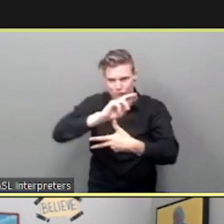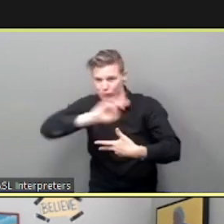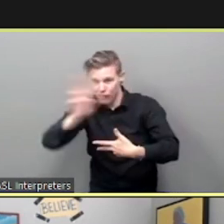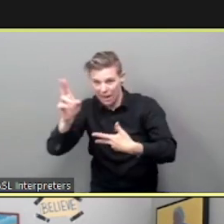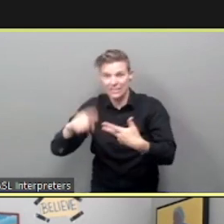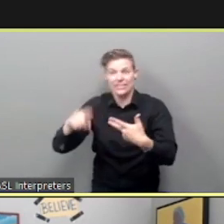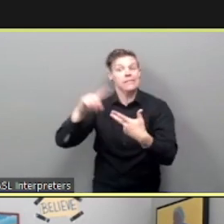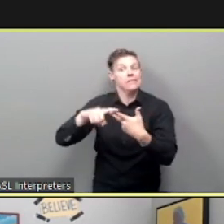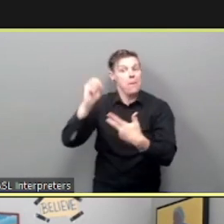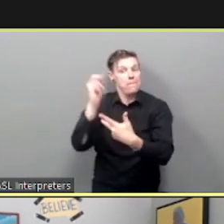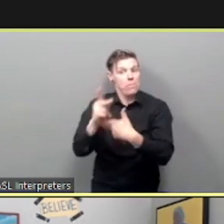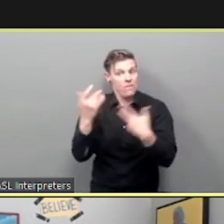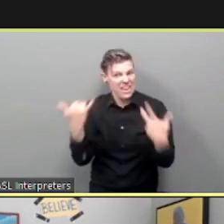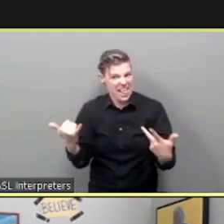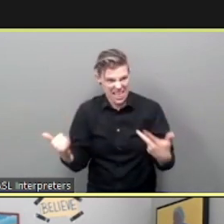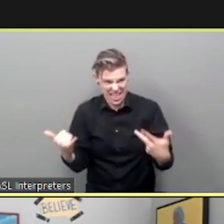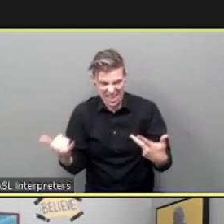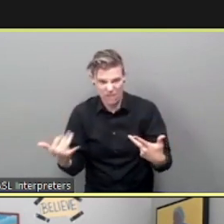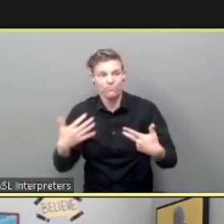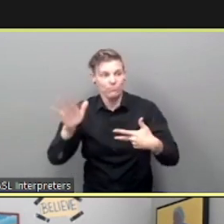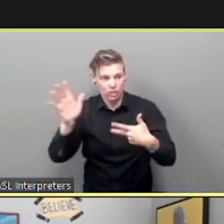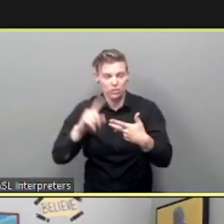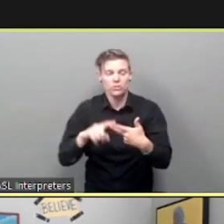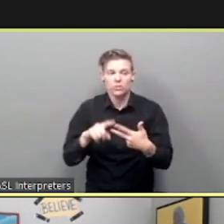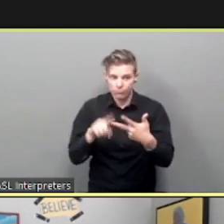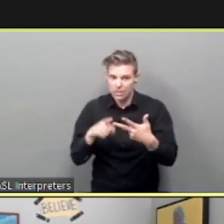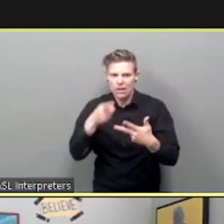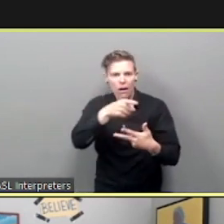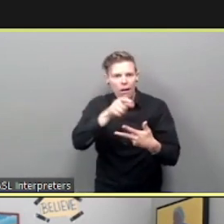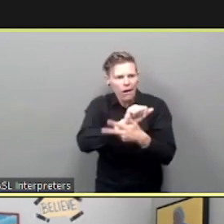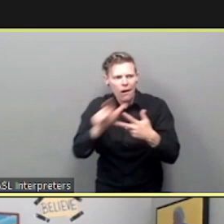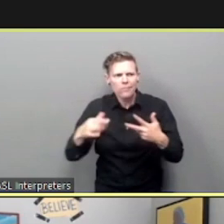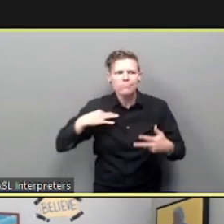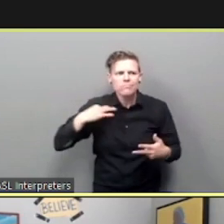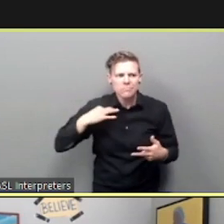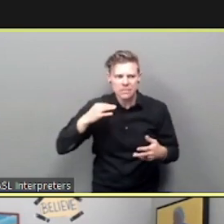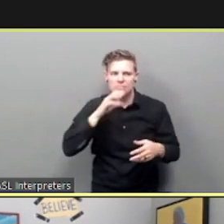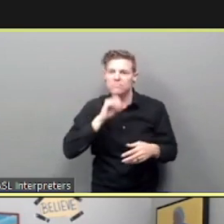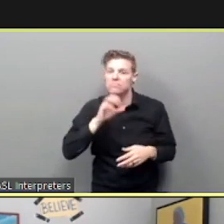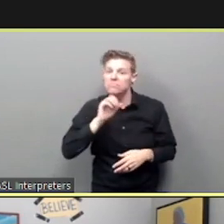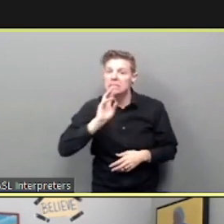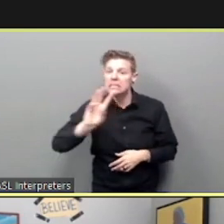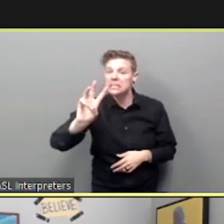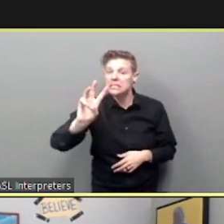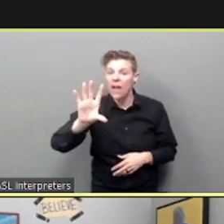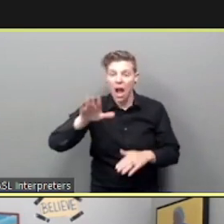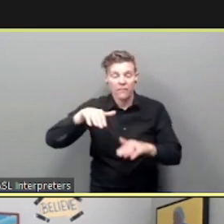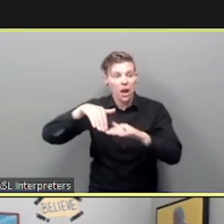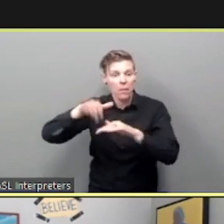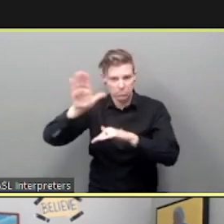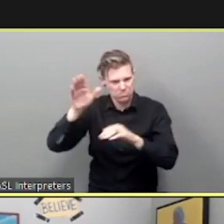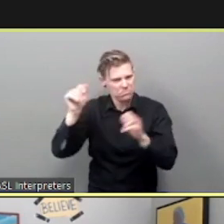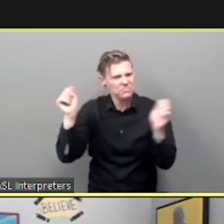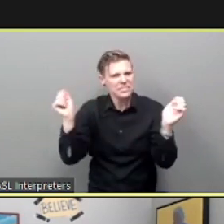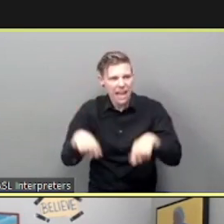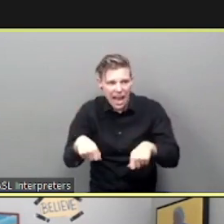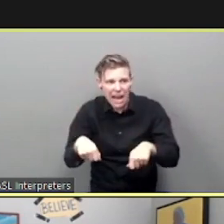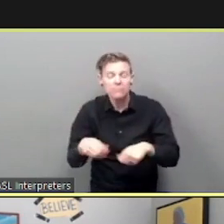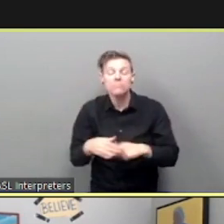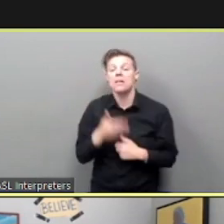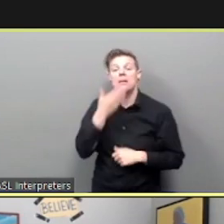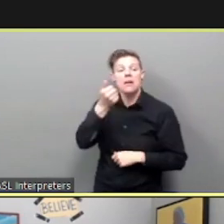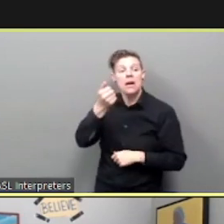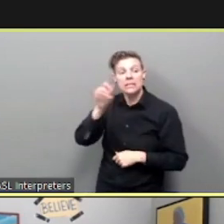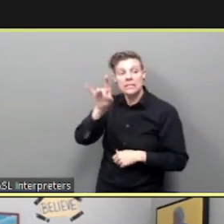New Mexicans include people who are 65 and older, the same group as Pfizer, 18 and older who live in long-term care